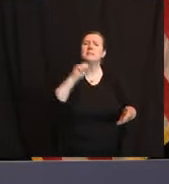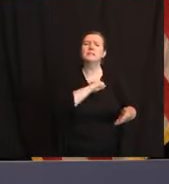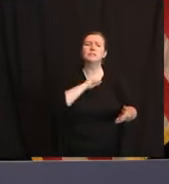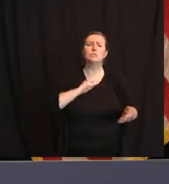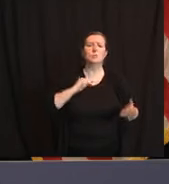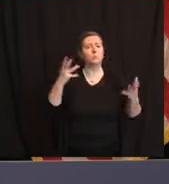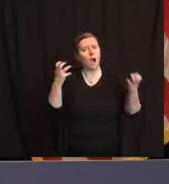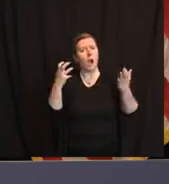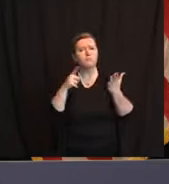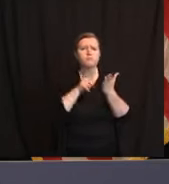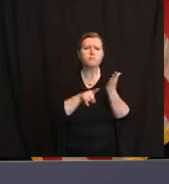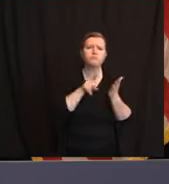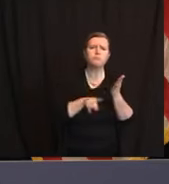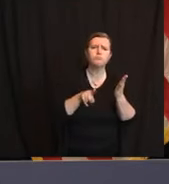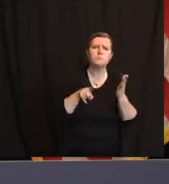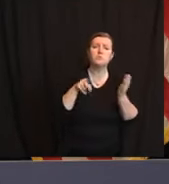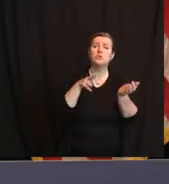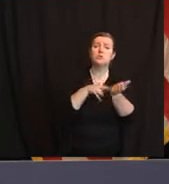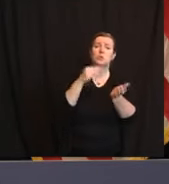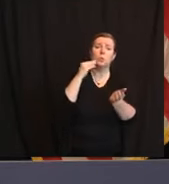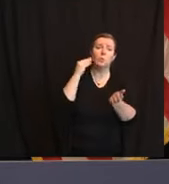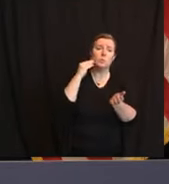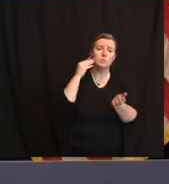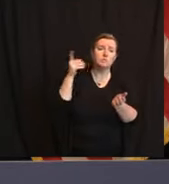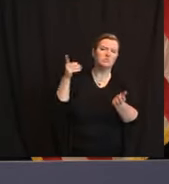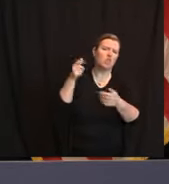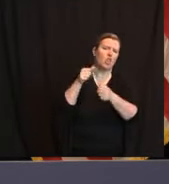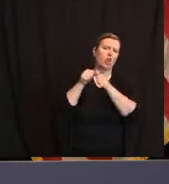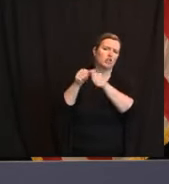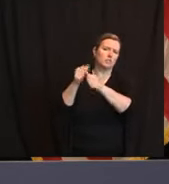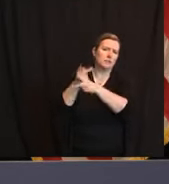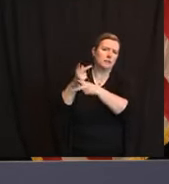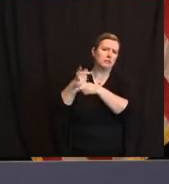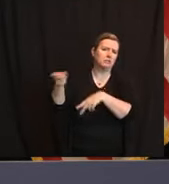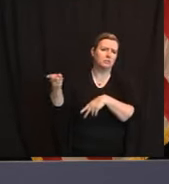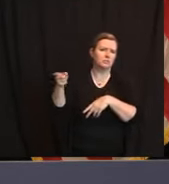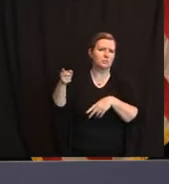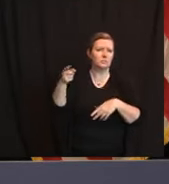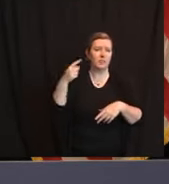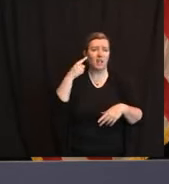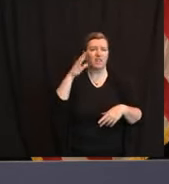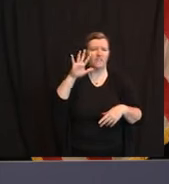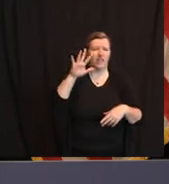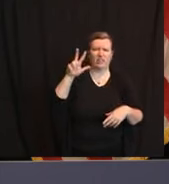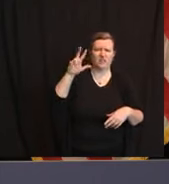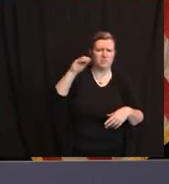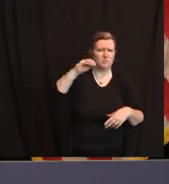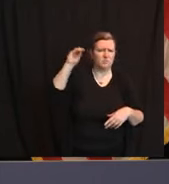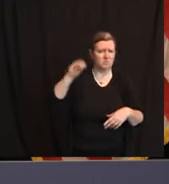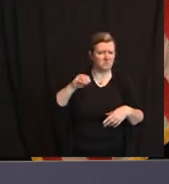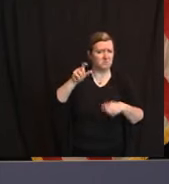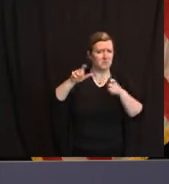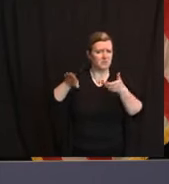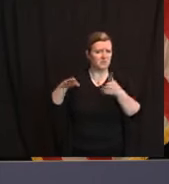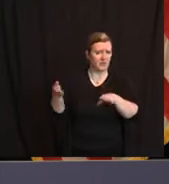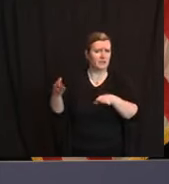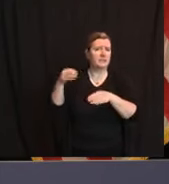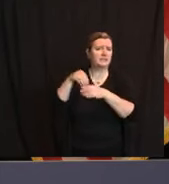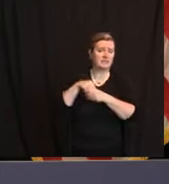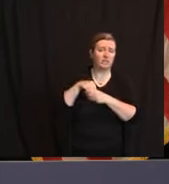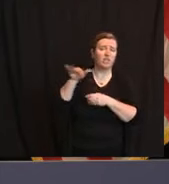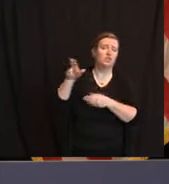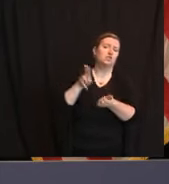into the long-term care problem, and I gather more than 53% of the deaths are there, and they're complaining, and